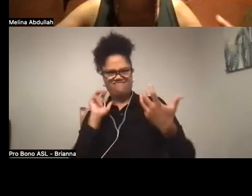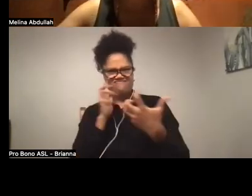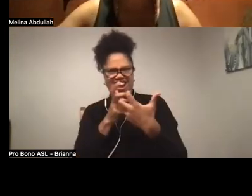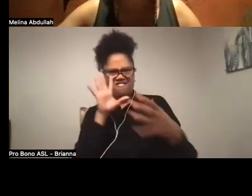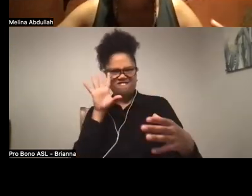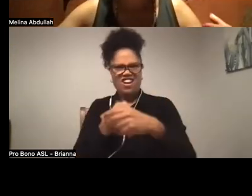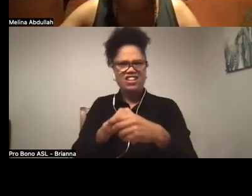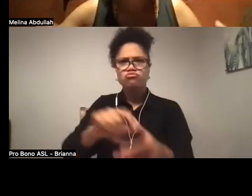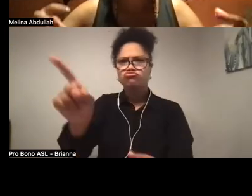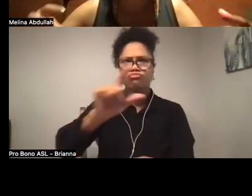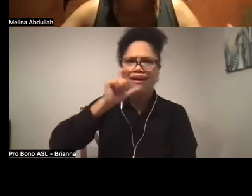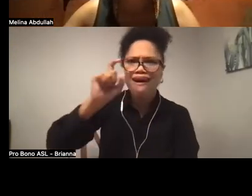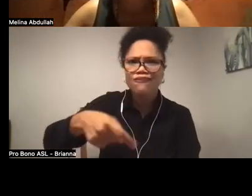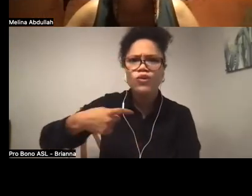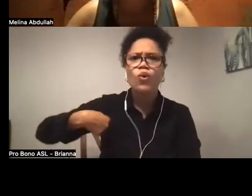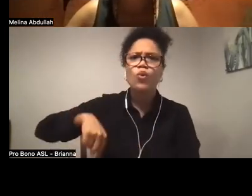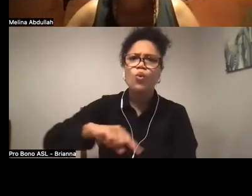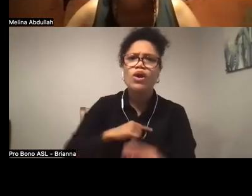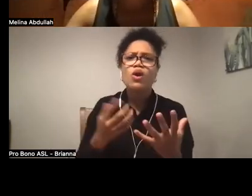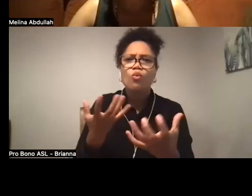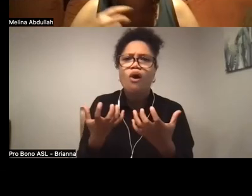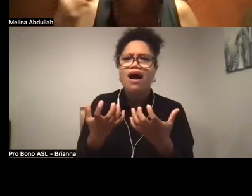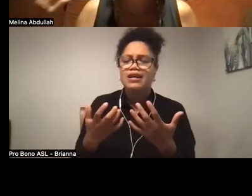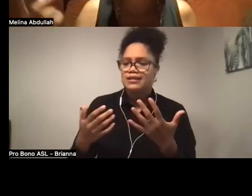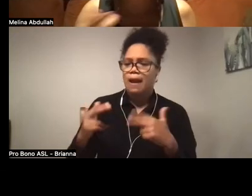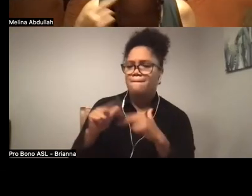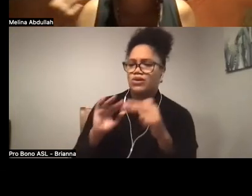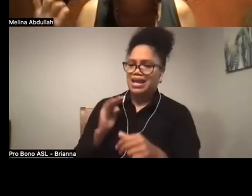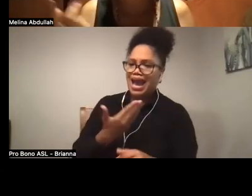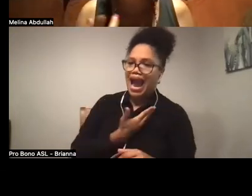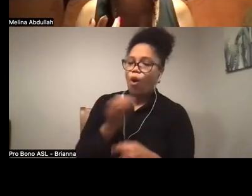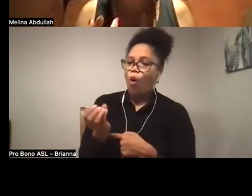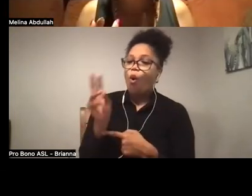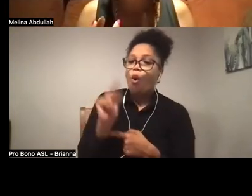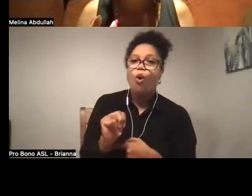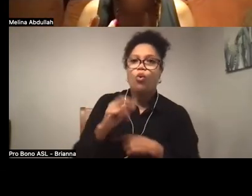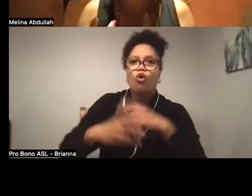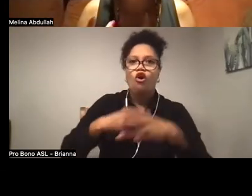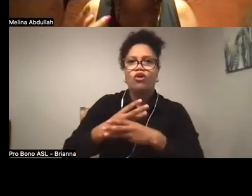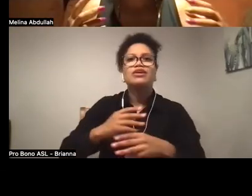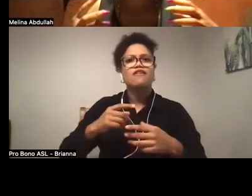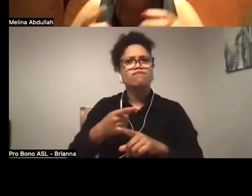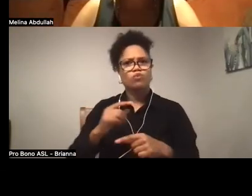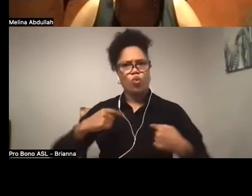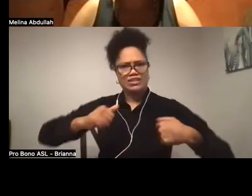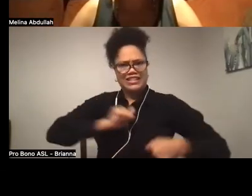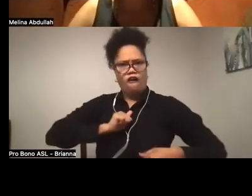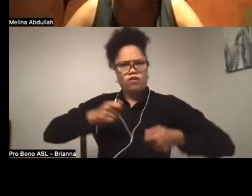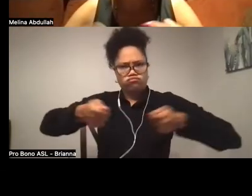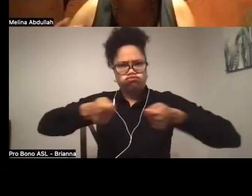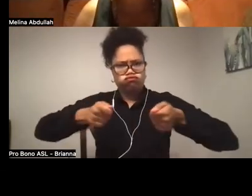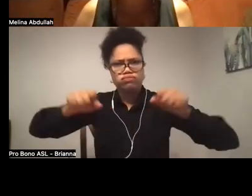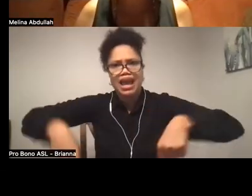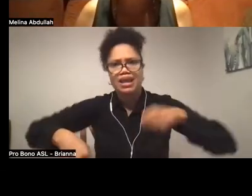to build the world that we like to see in our spaces of autonomy, right? So how do we